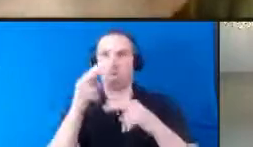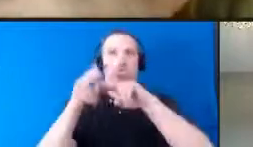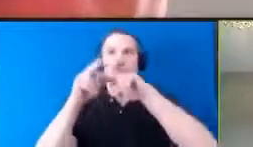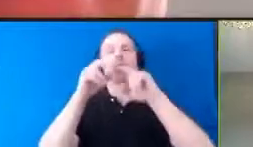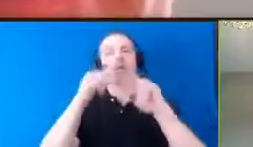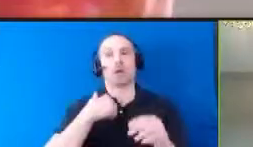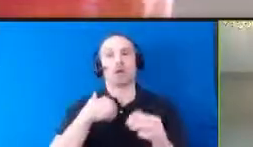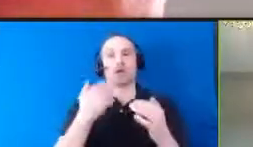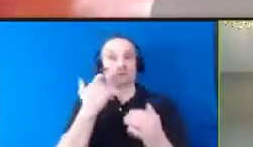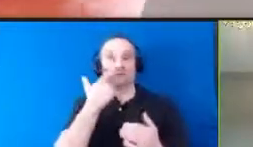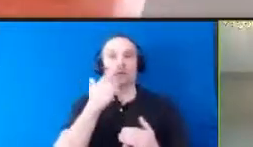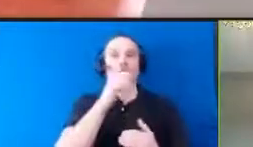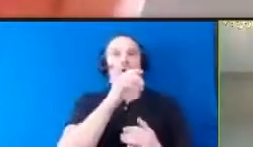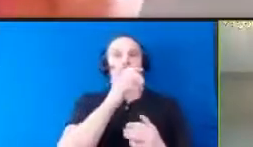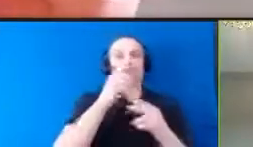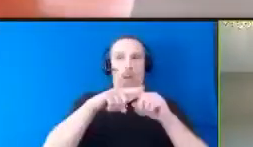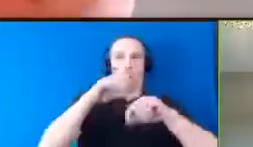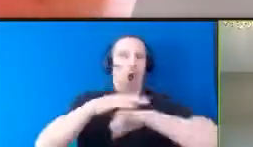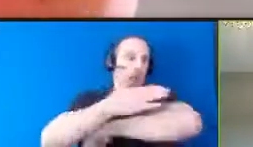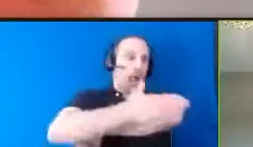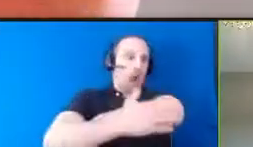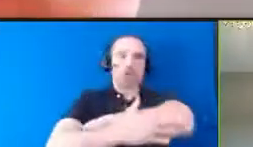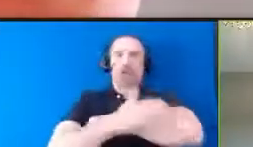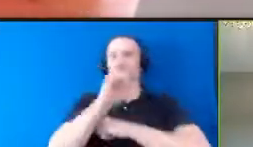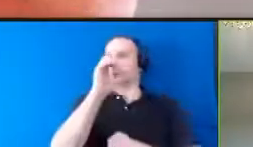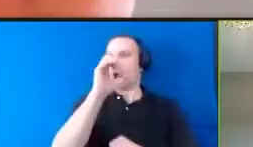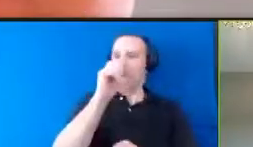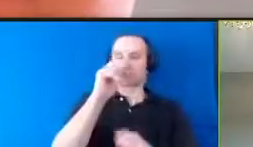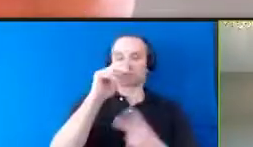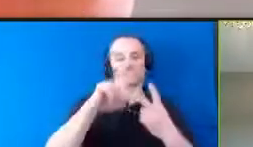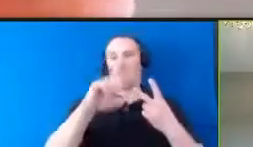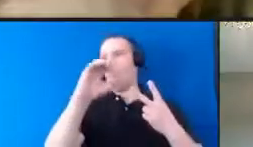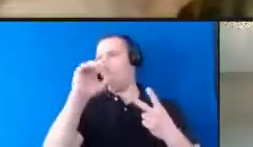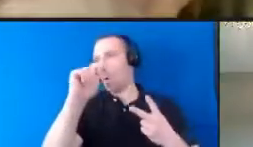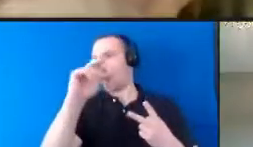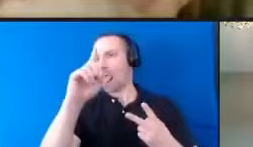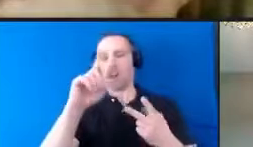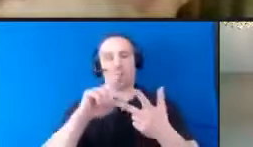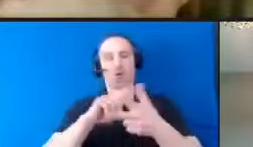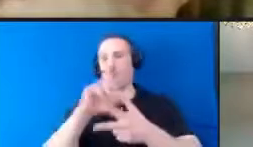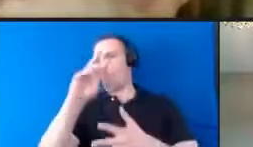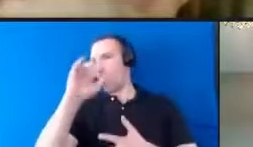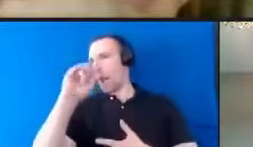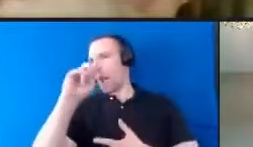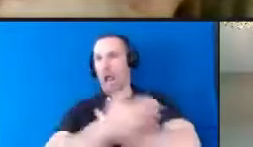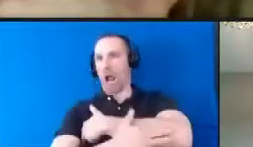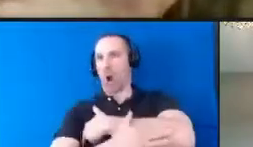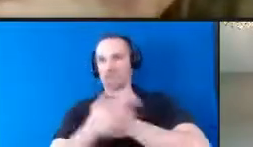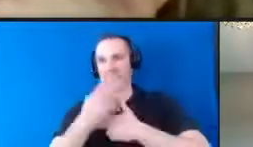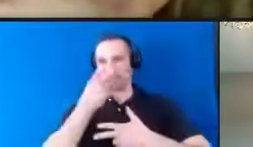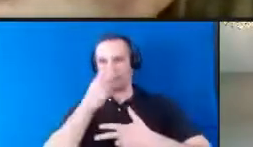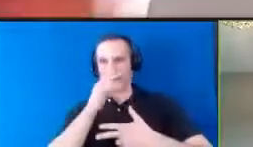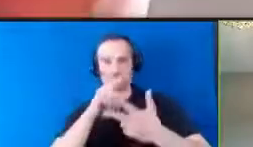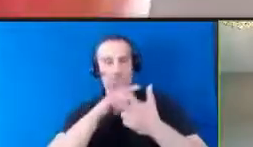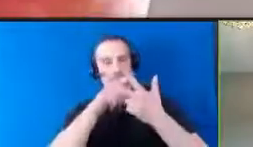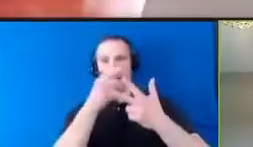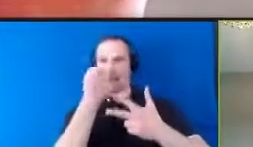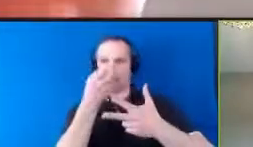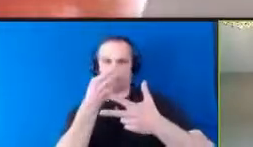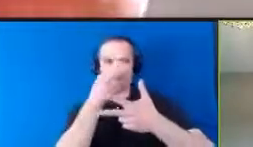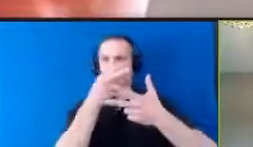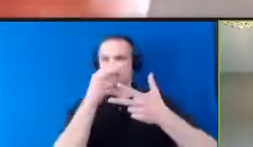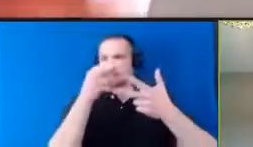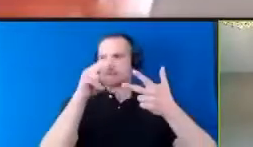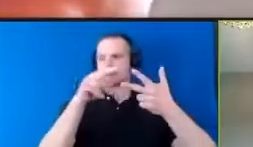Michigan. Jackson County and Oakland County and Wayne County look like they're having a small increase. My fear is if we're not